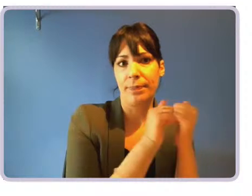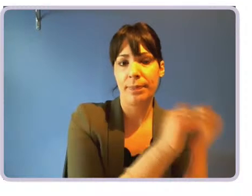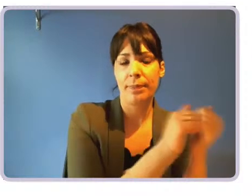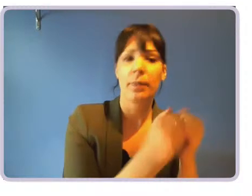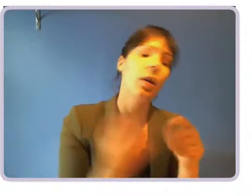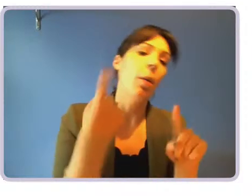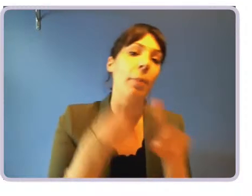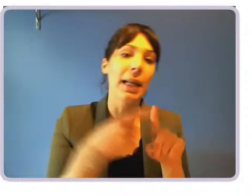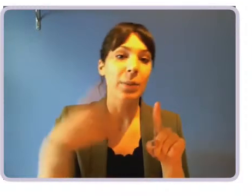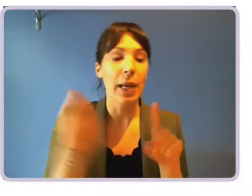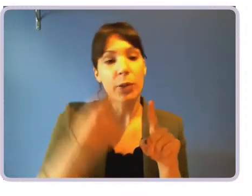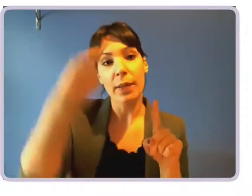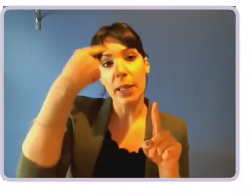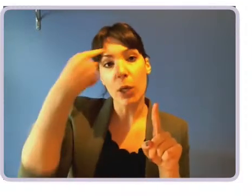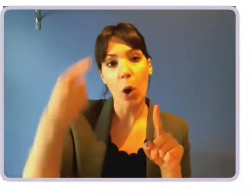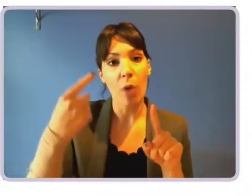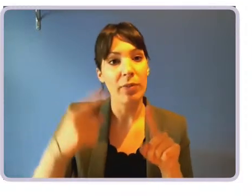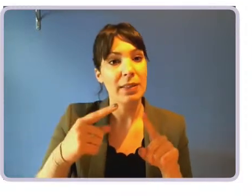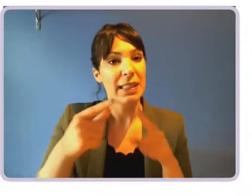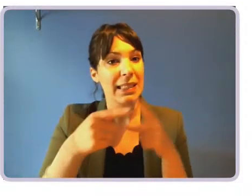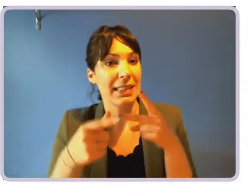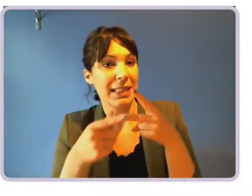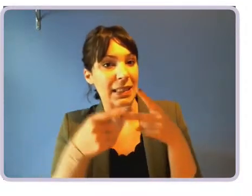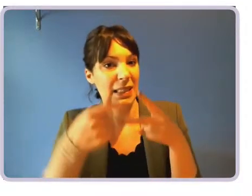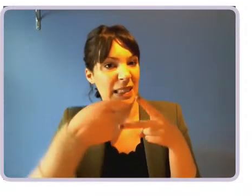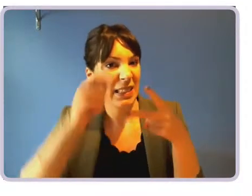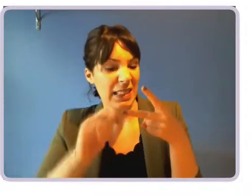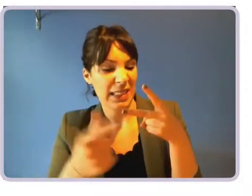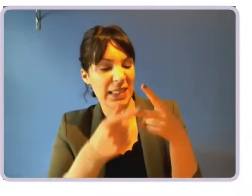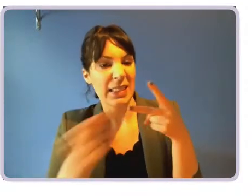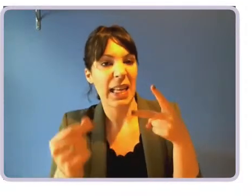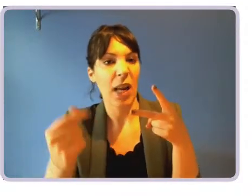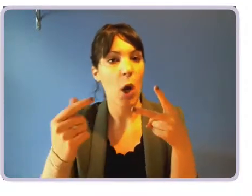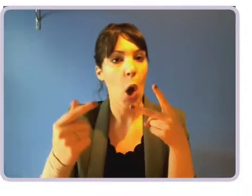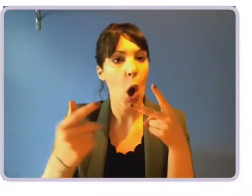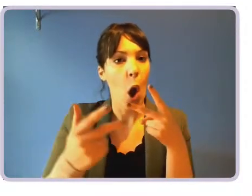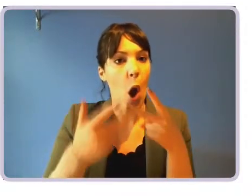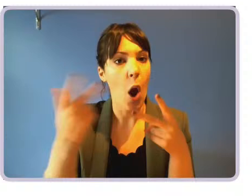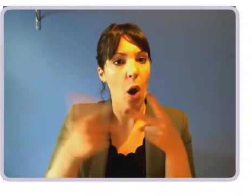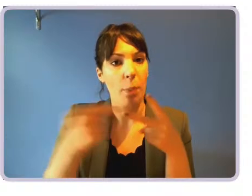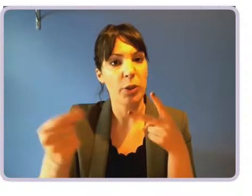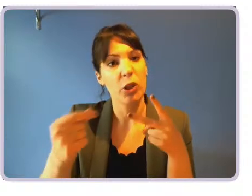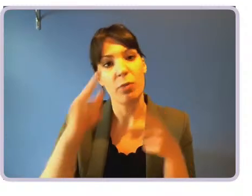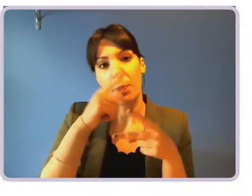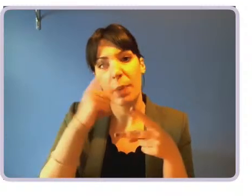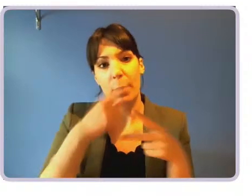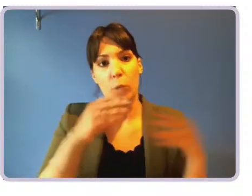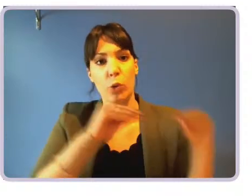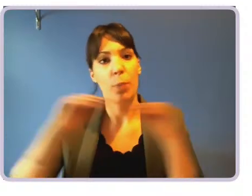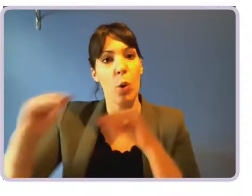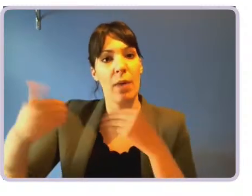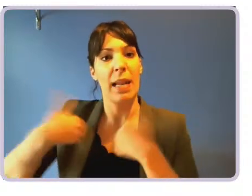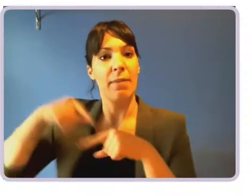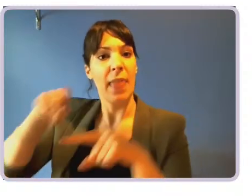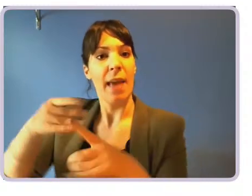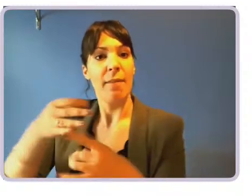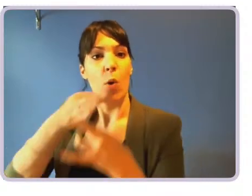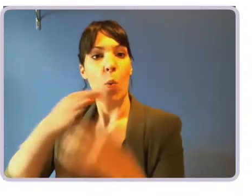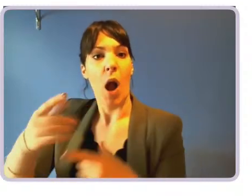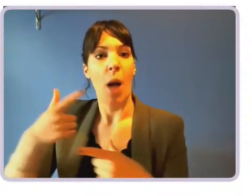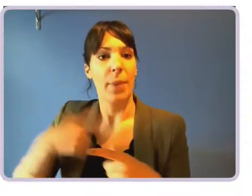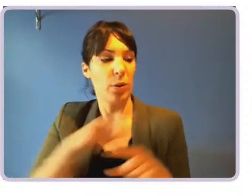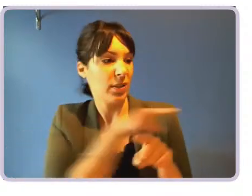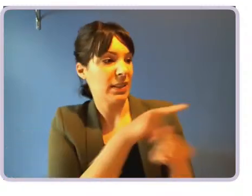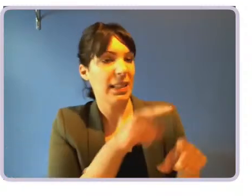if some residents were infected and others weren't. One of our major problems, I